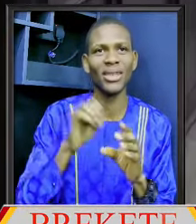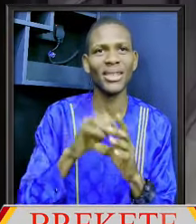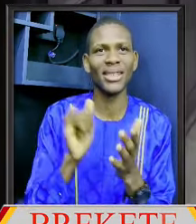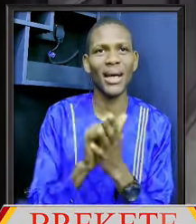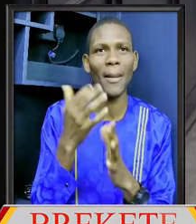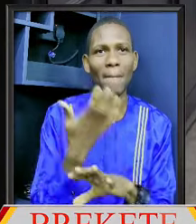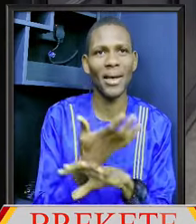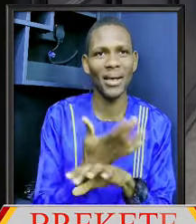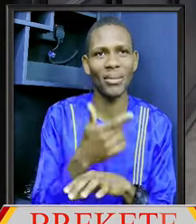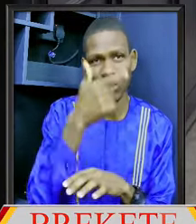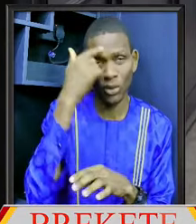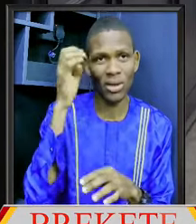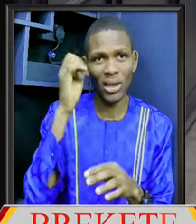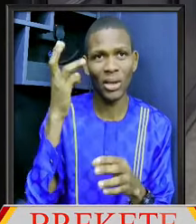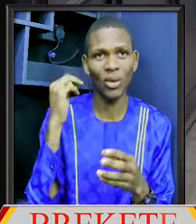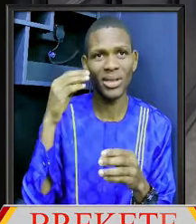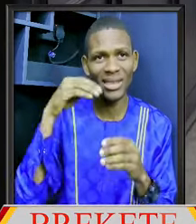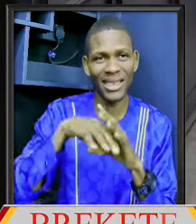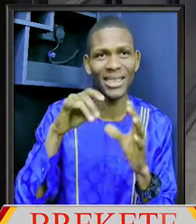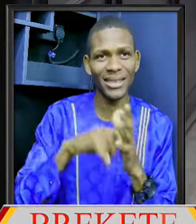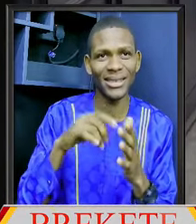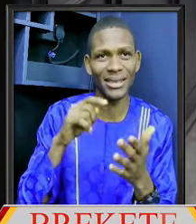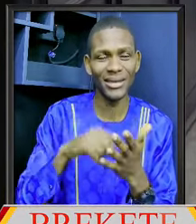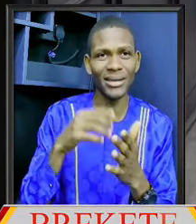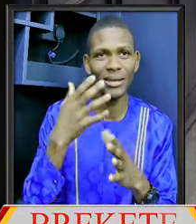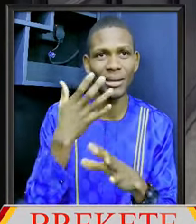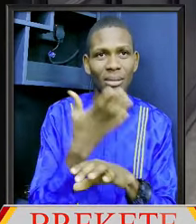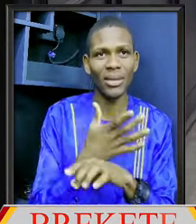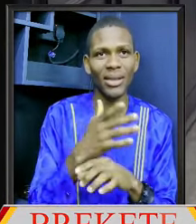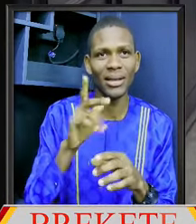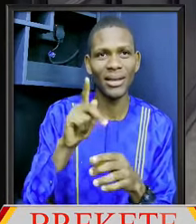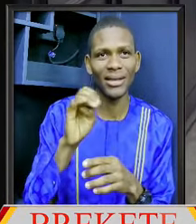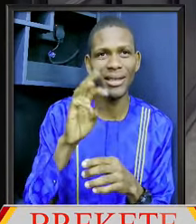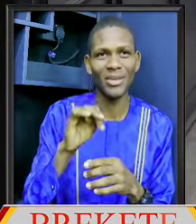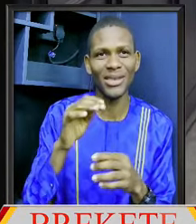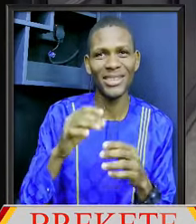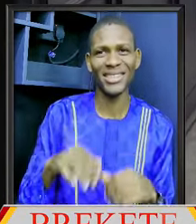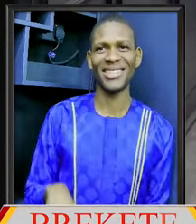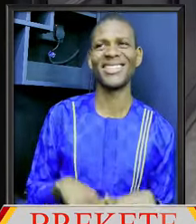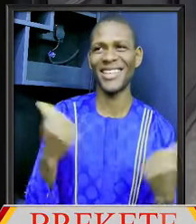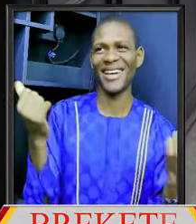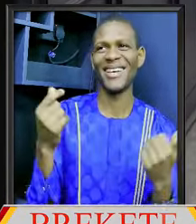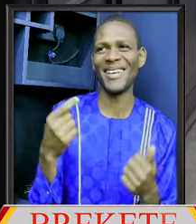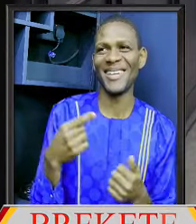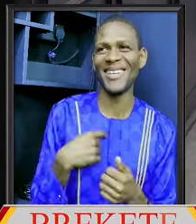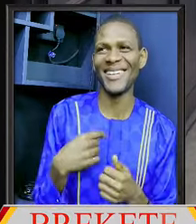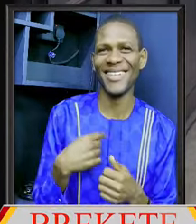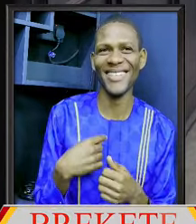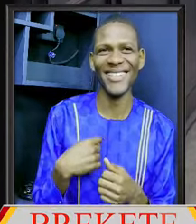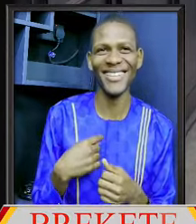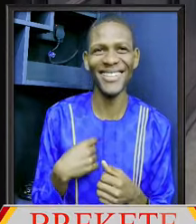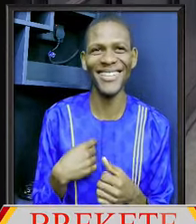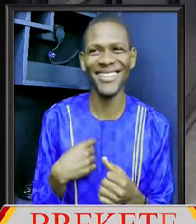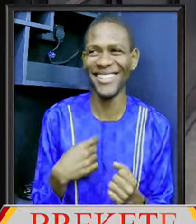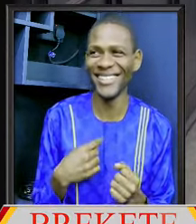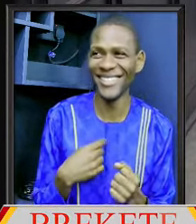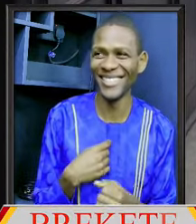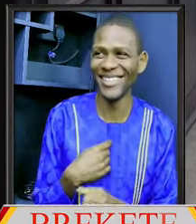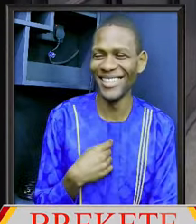begging because he was inside the studio. Kemi denied me. So,